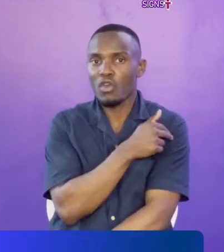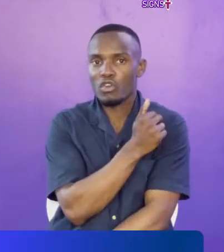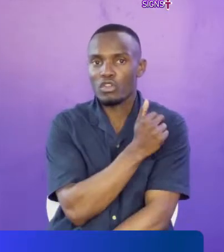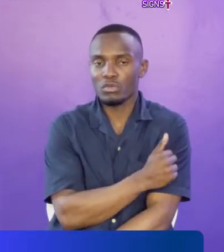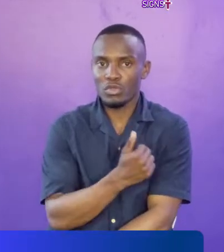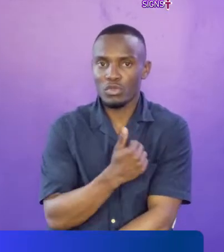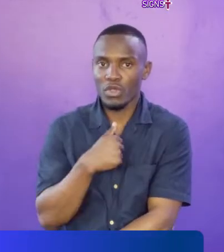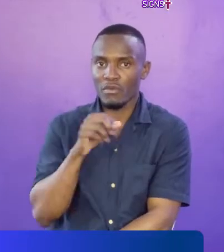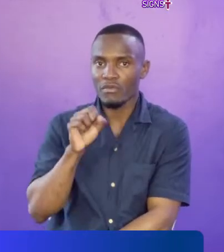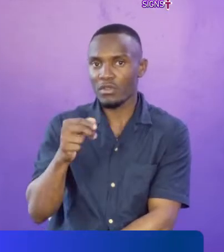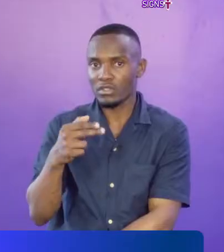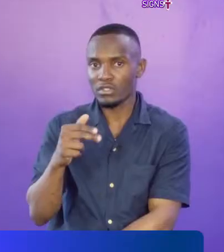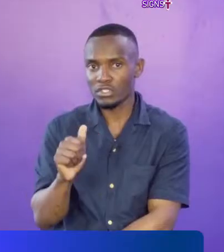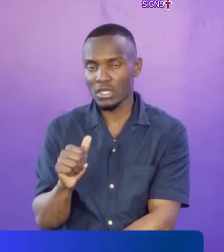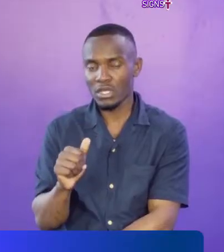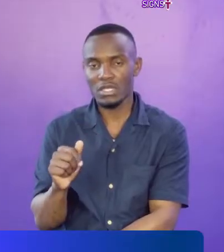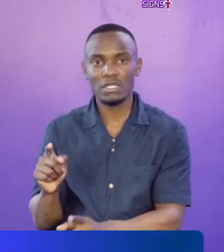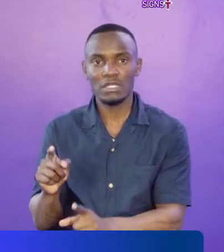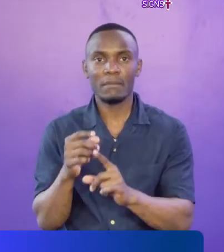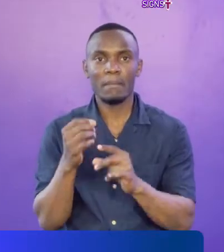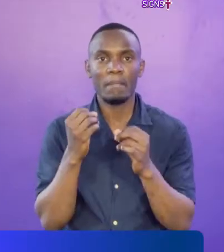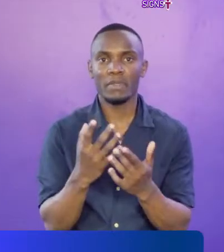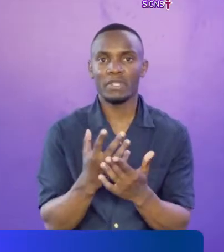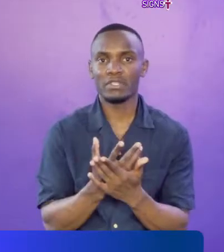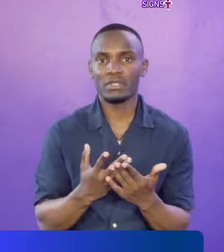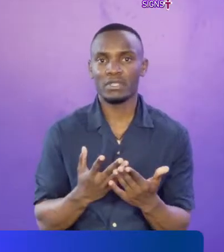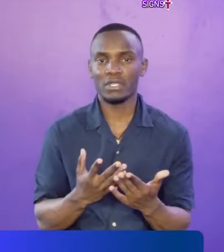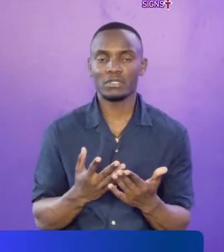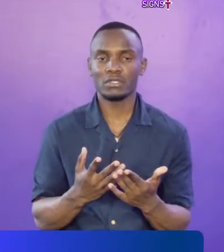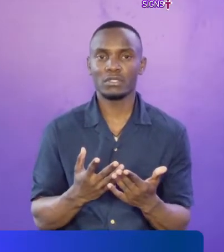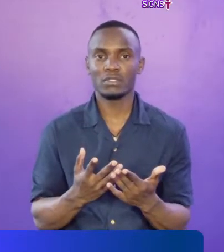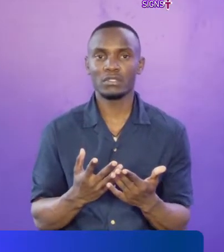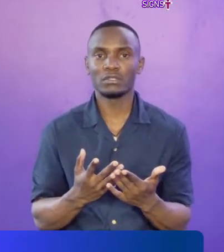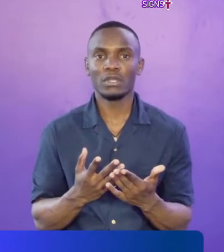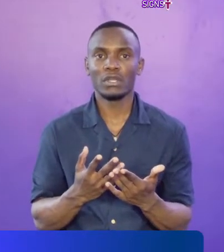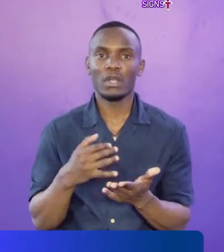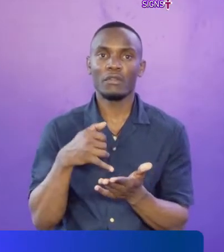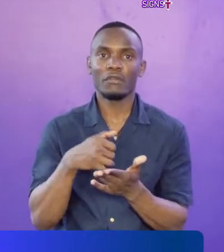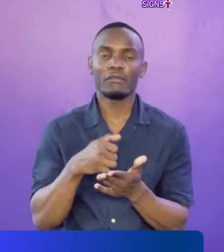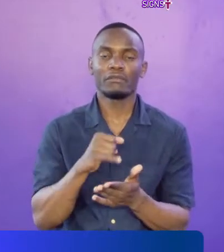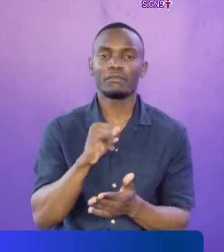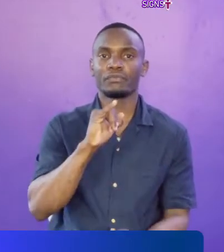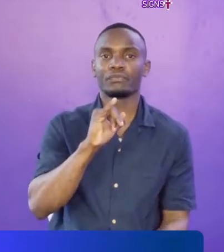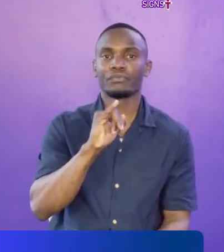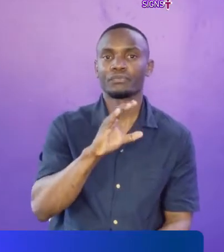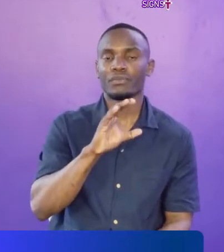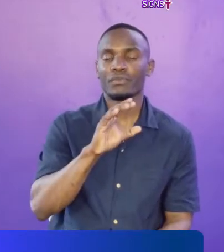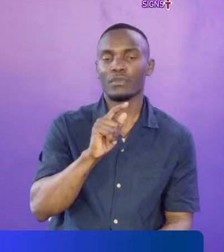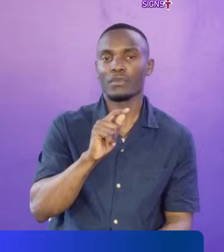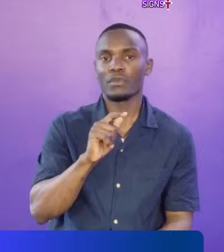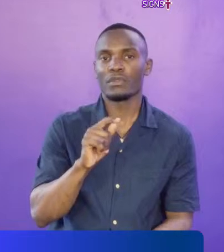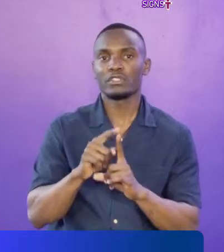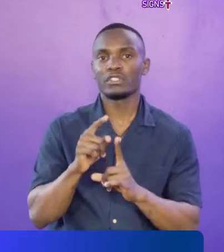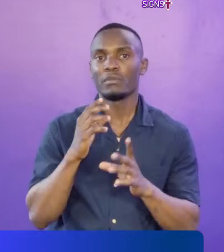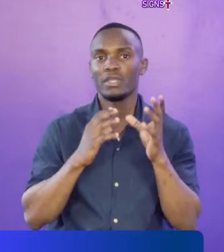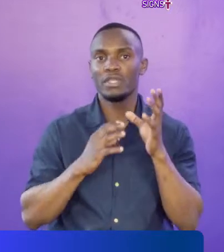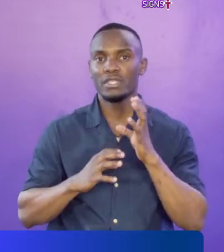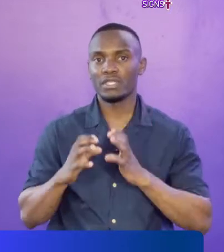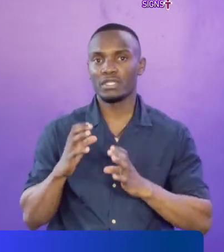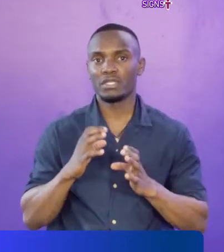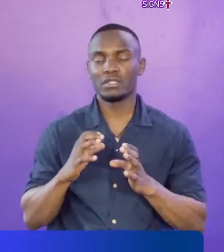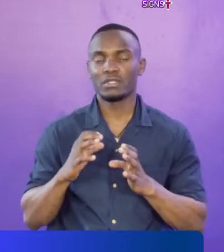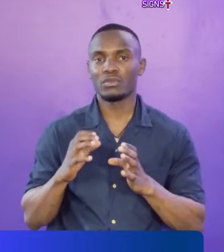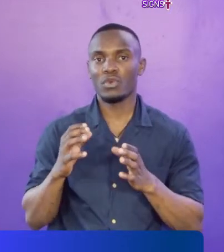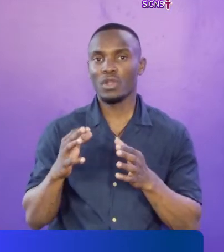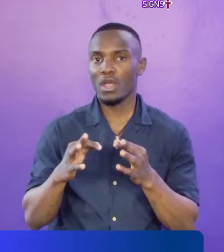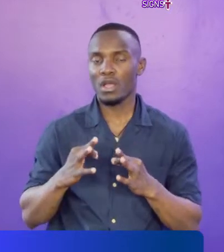So many touch points that are within the ICT. Then we have the eCitizen portal. So we are looking like, can all